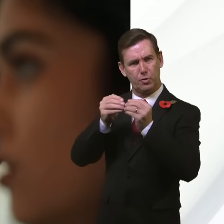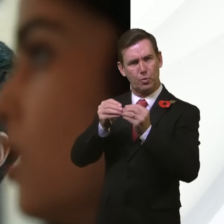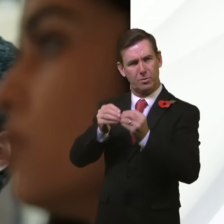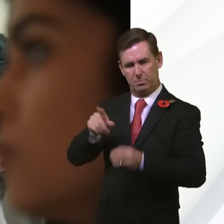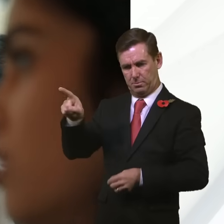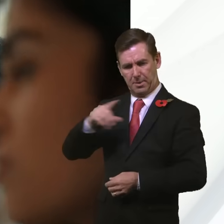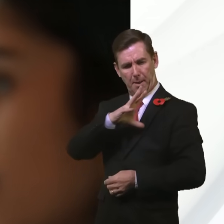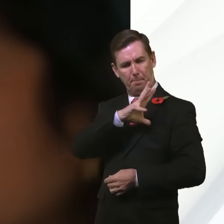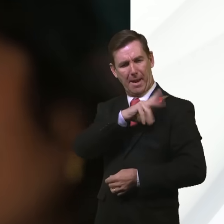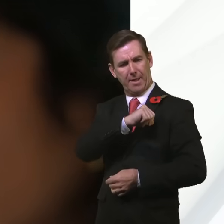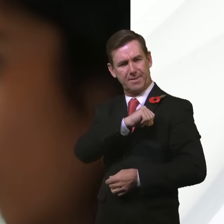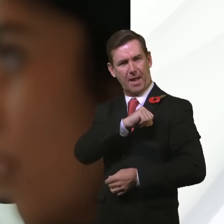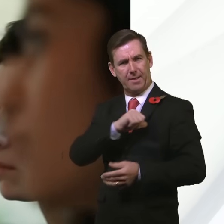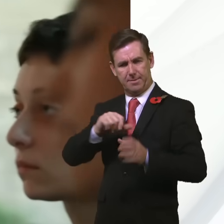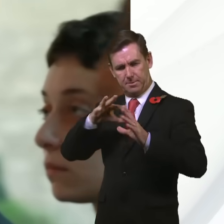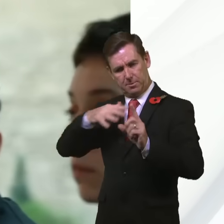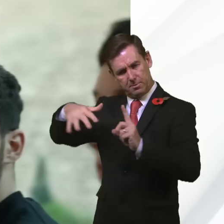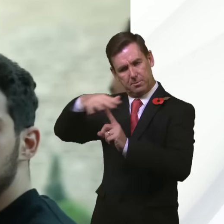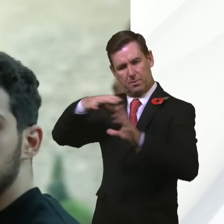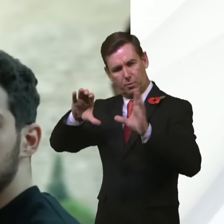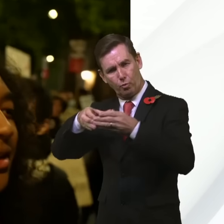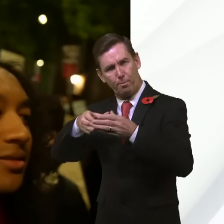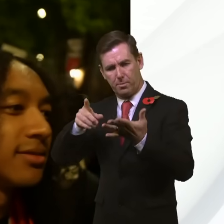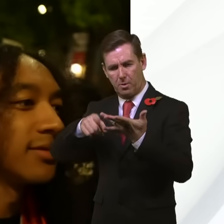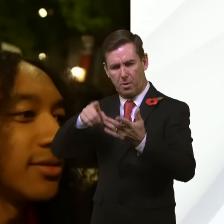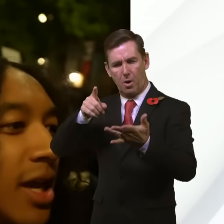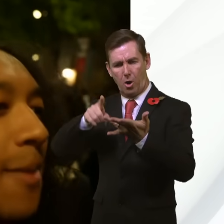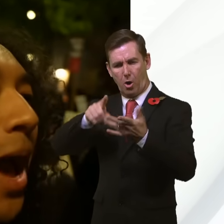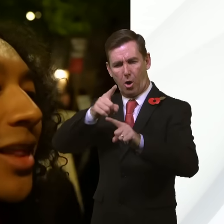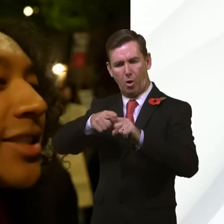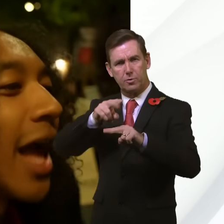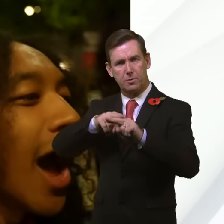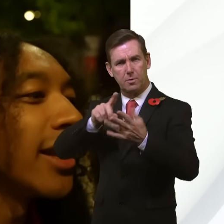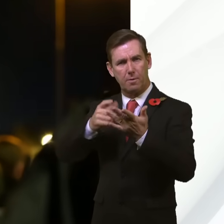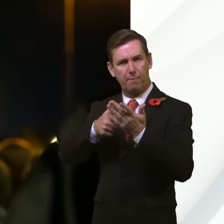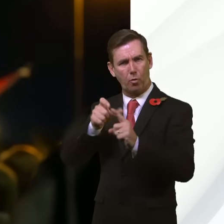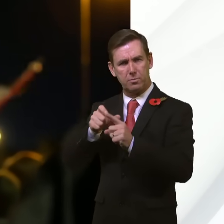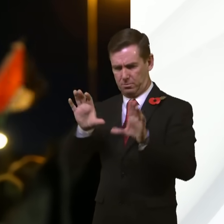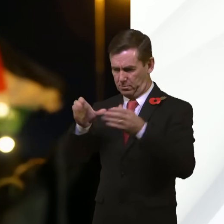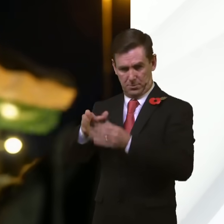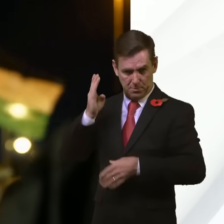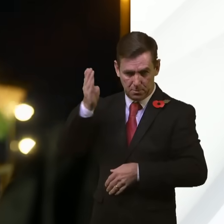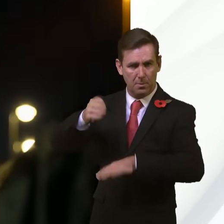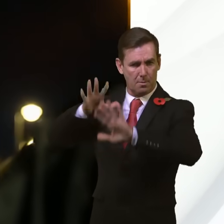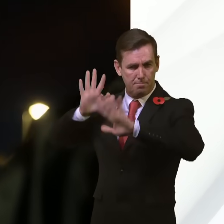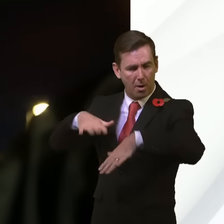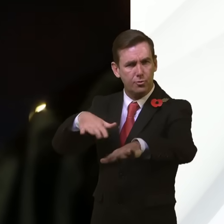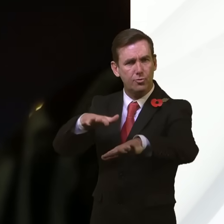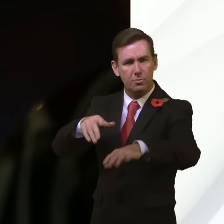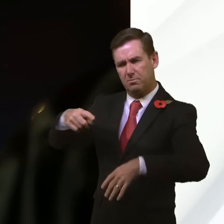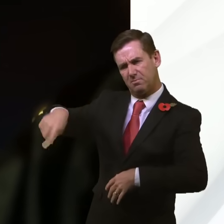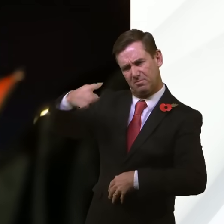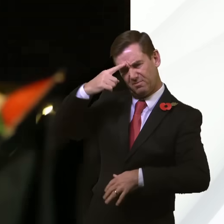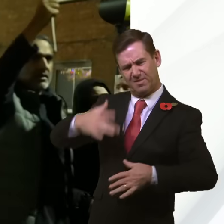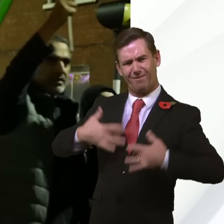Oxford. Activism has replaced academic life. Free, free Palestine! Free. They feel let down by the